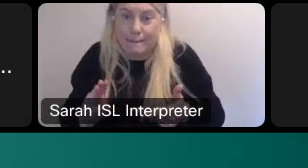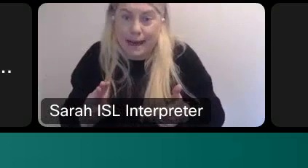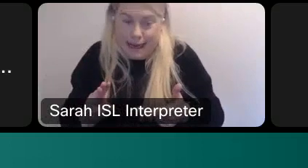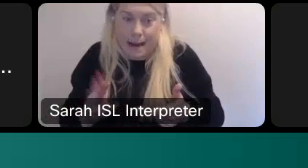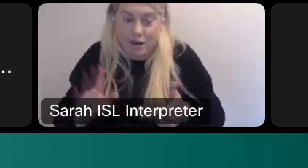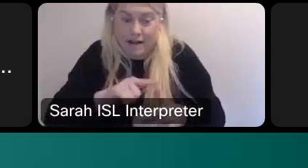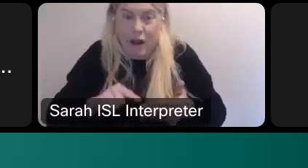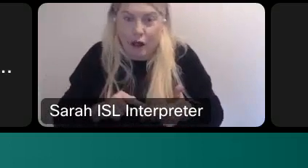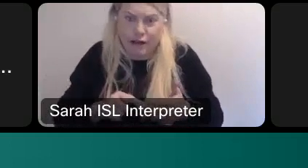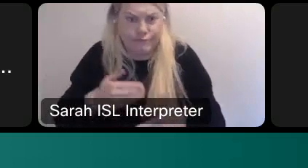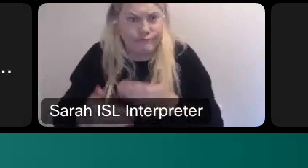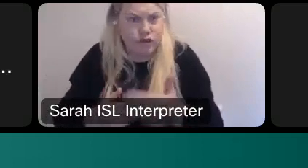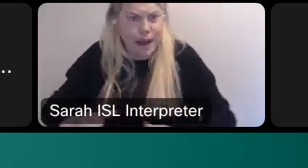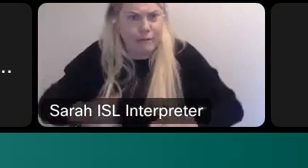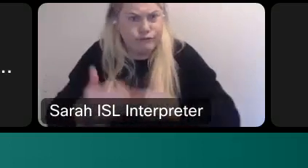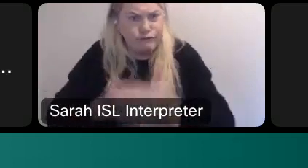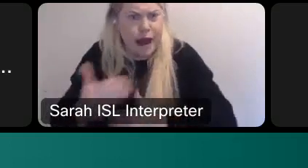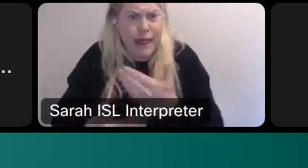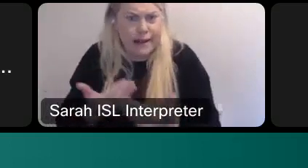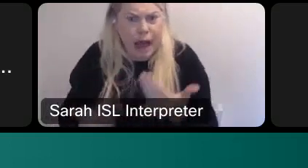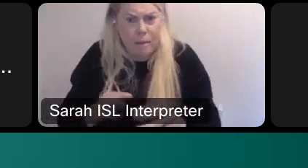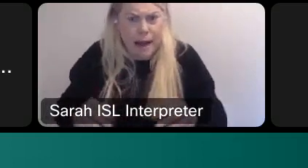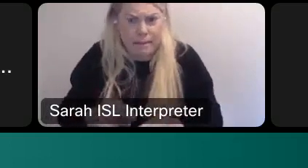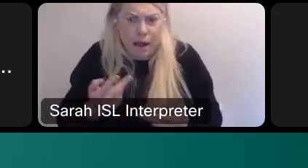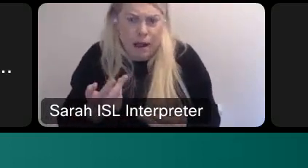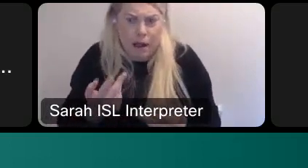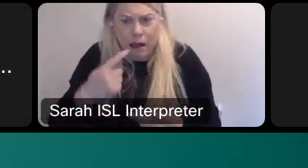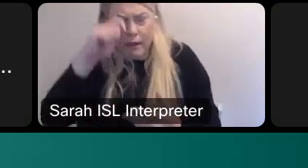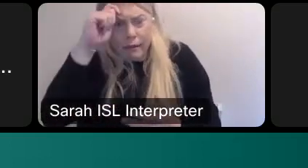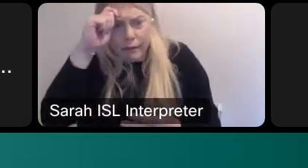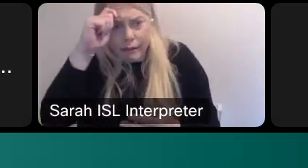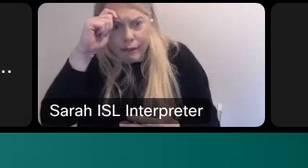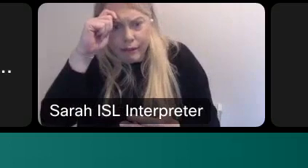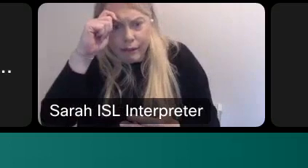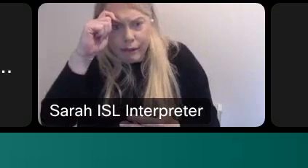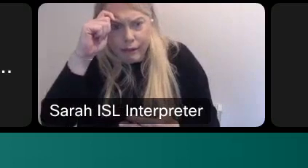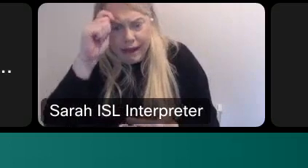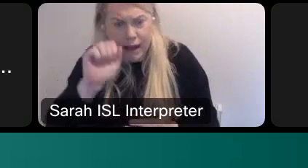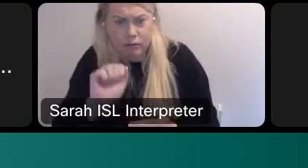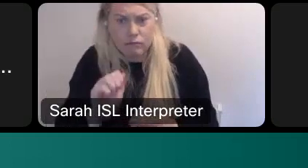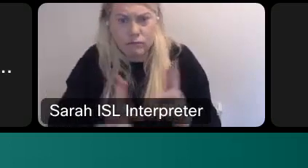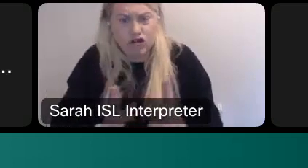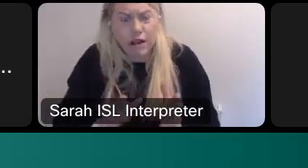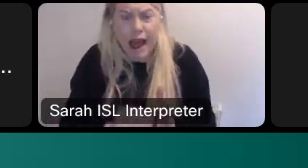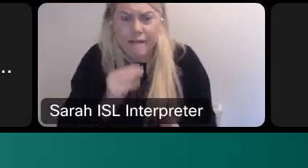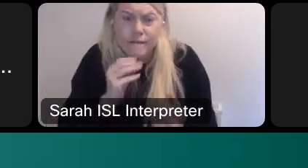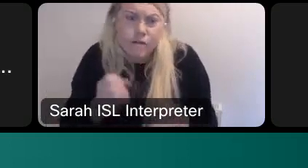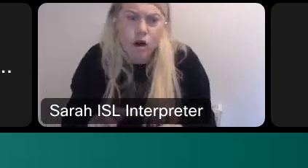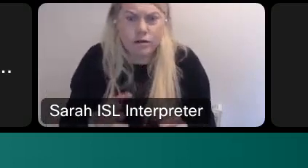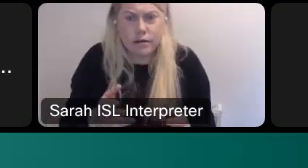how people regard you in the organization, because people will vote with their feet. They won't come It's something we take very, very